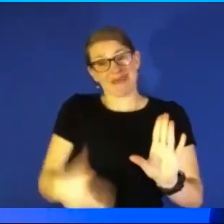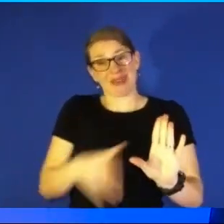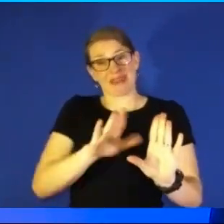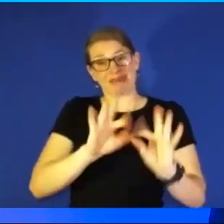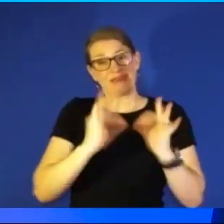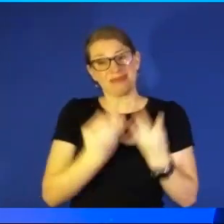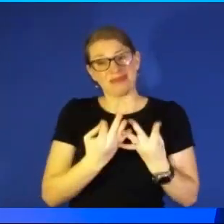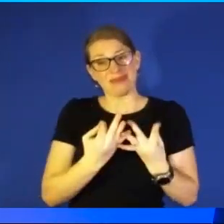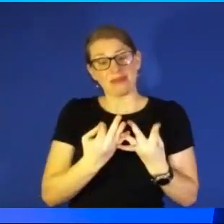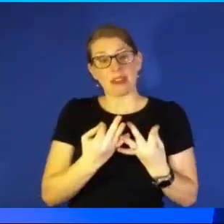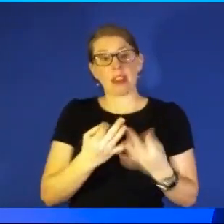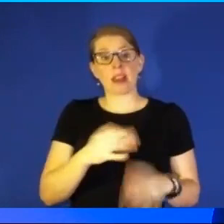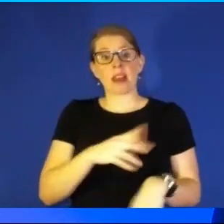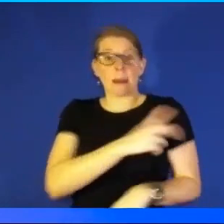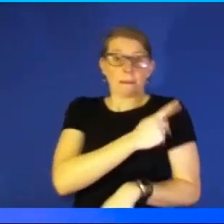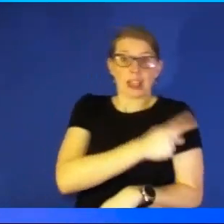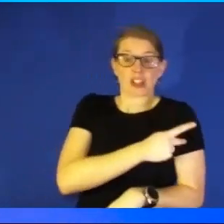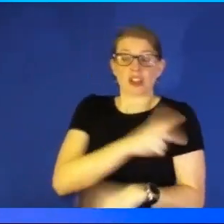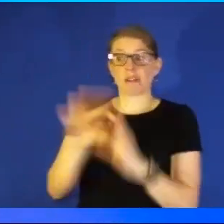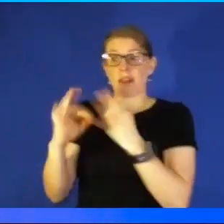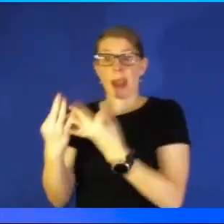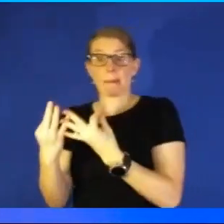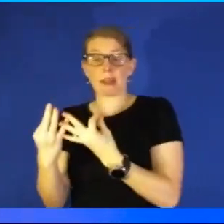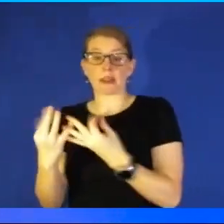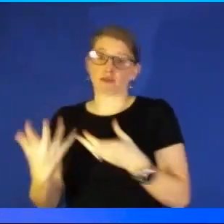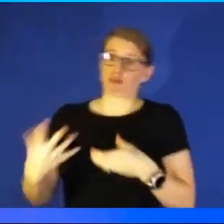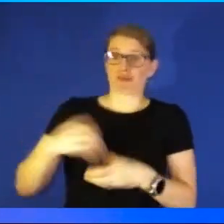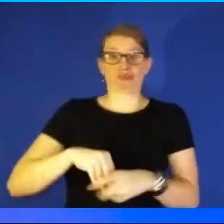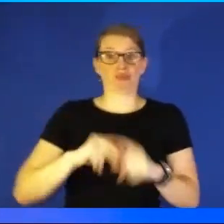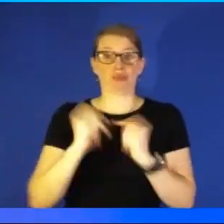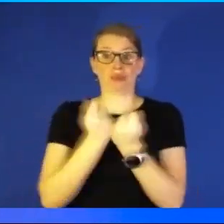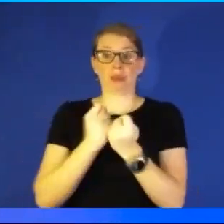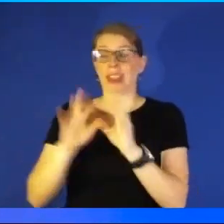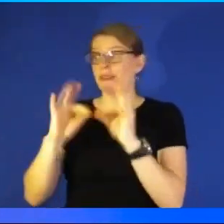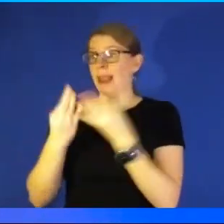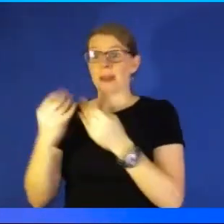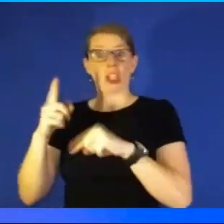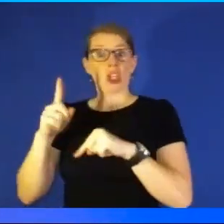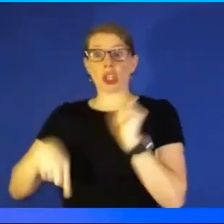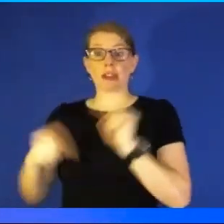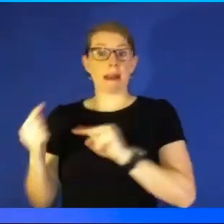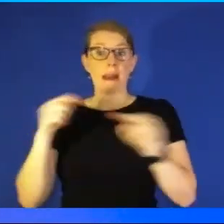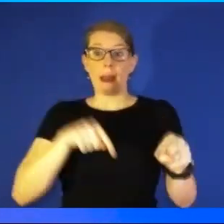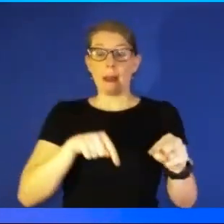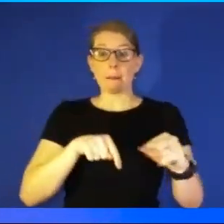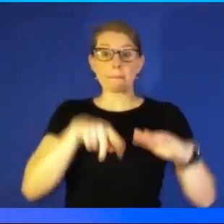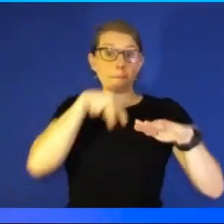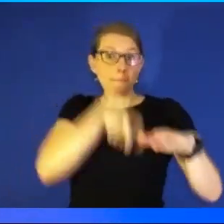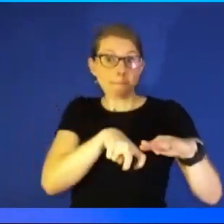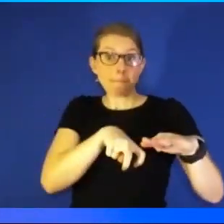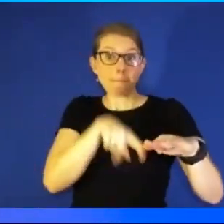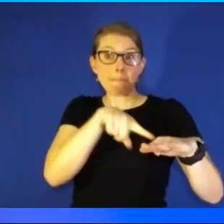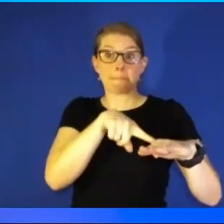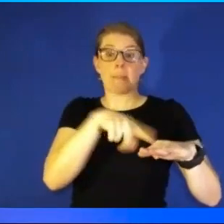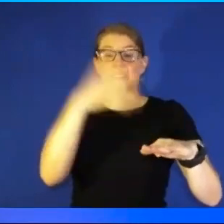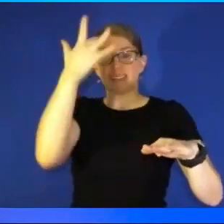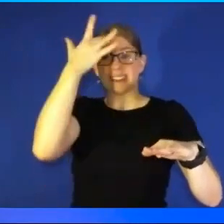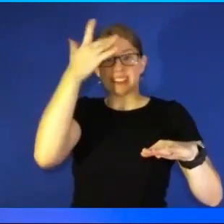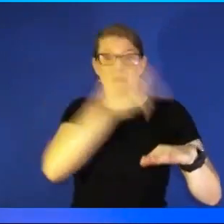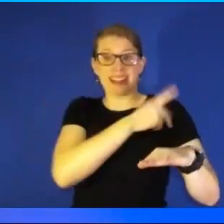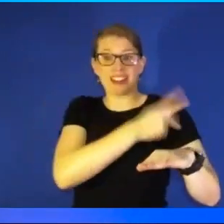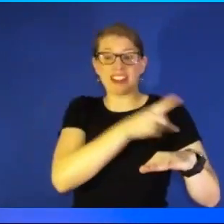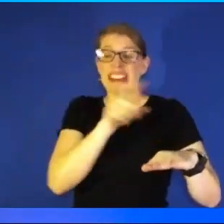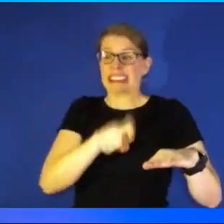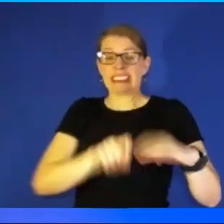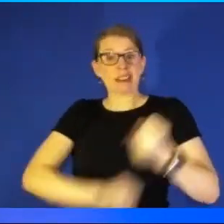are a huge member of our team around here, and when family members couldn't be at the bedside, that was a huge loss for obviously the patient who needed their support